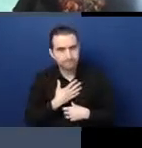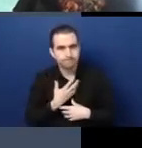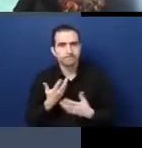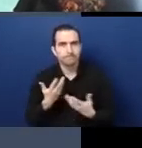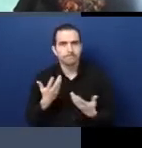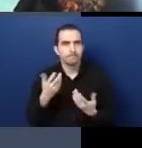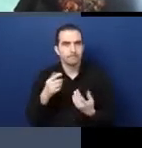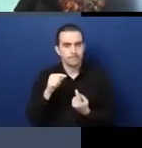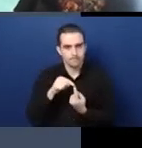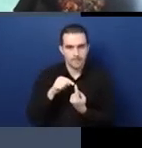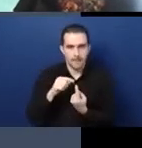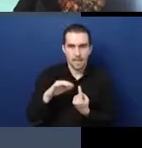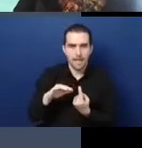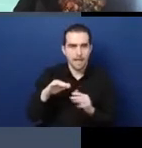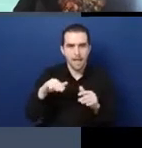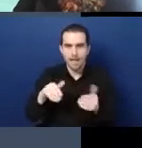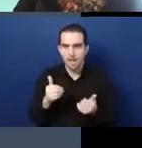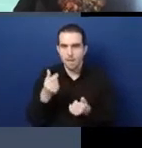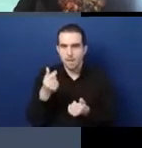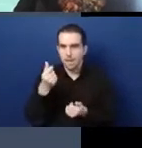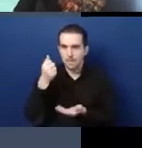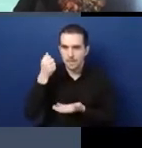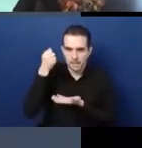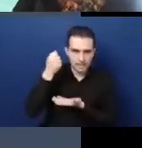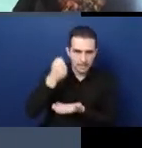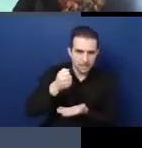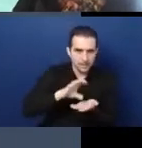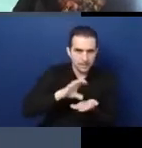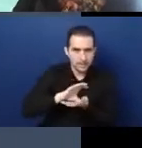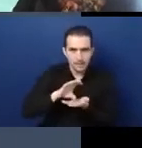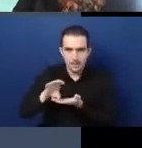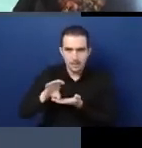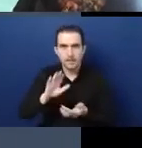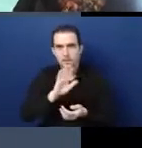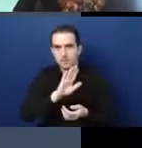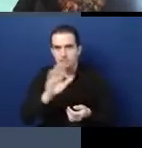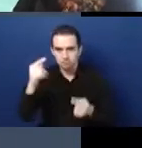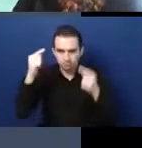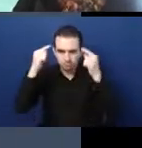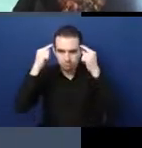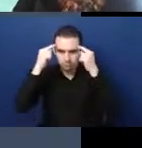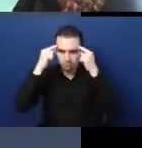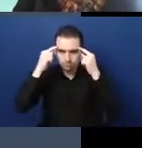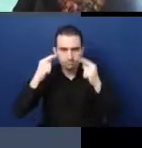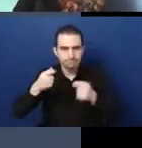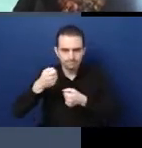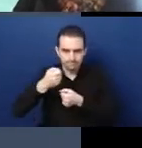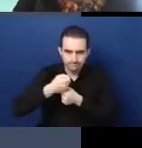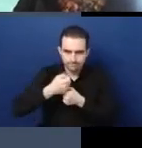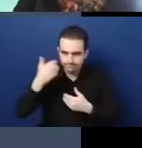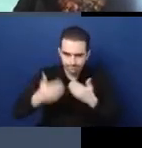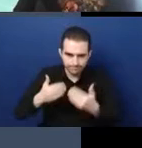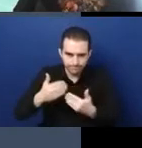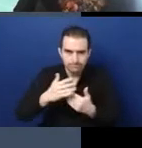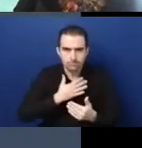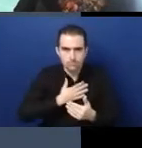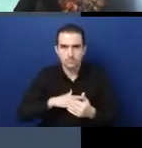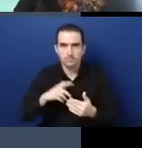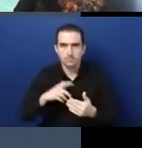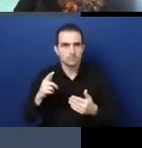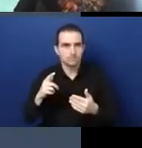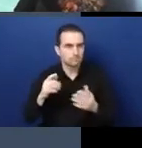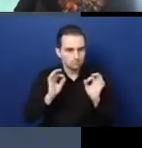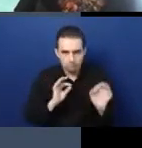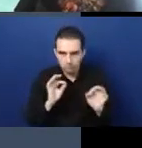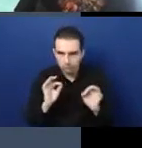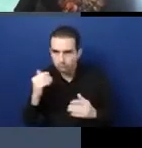the environment where you work. And talking about corruption and